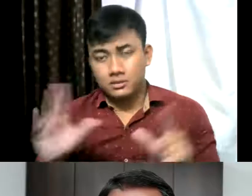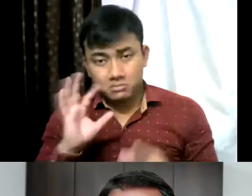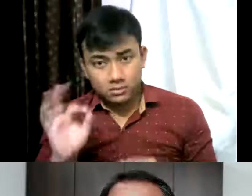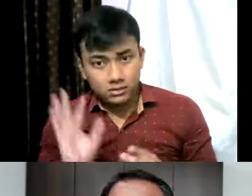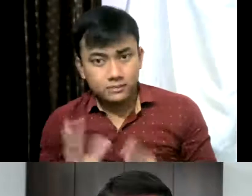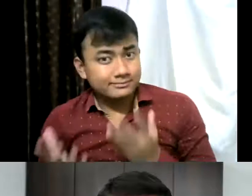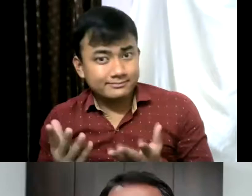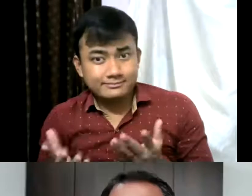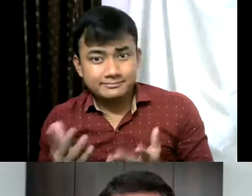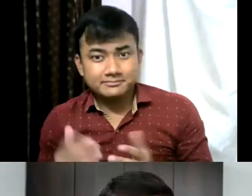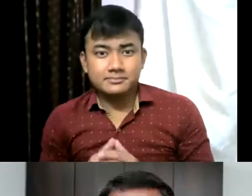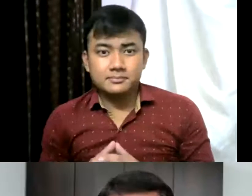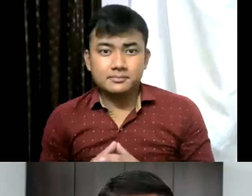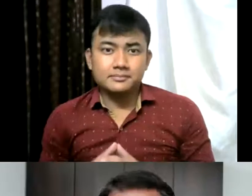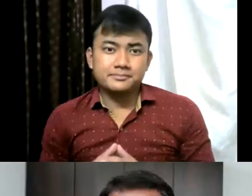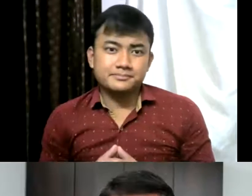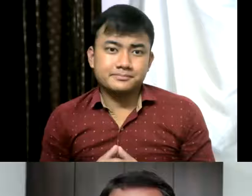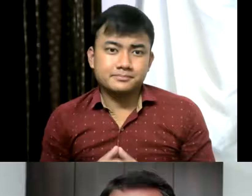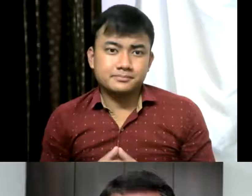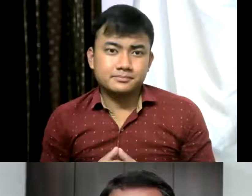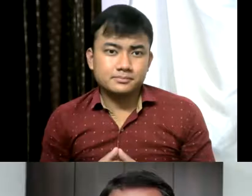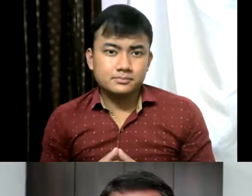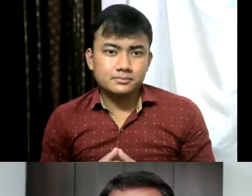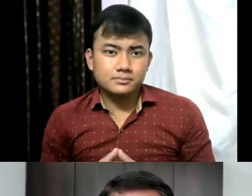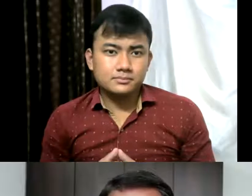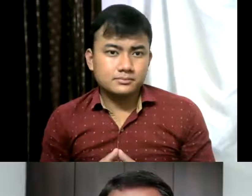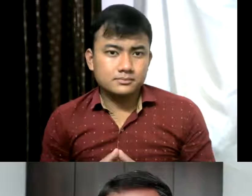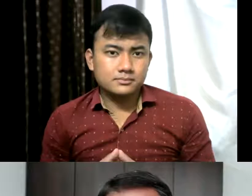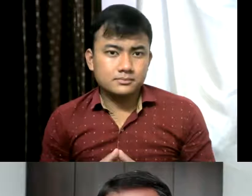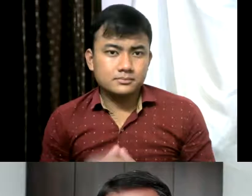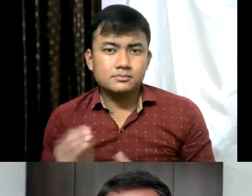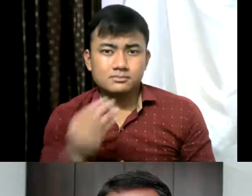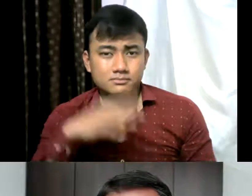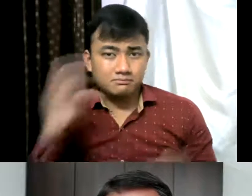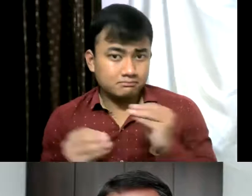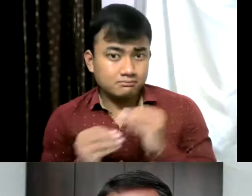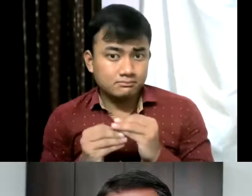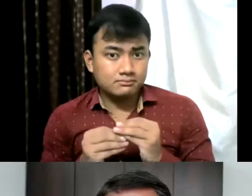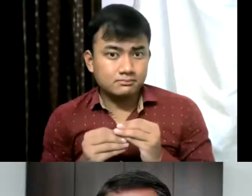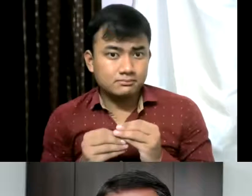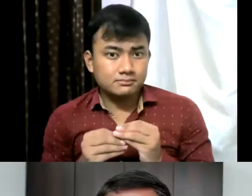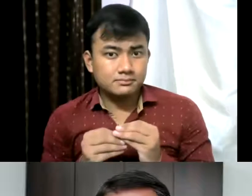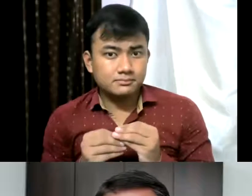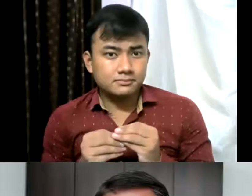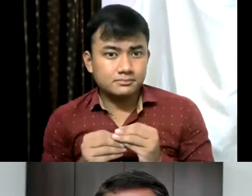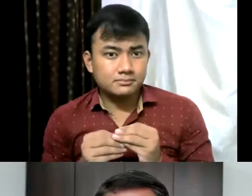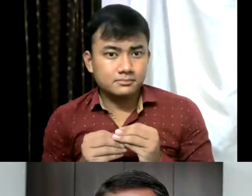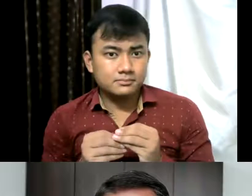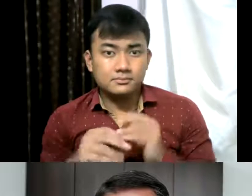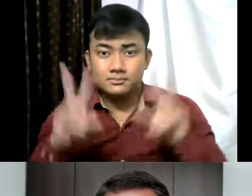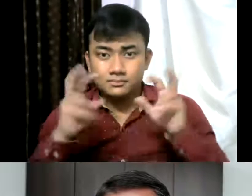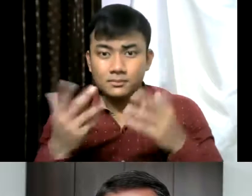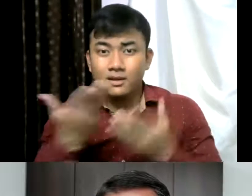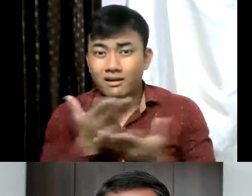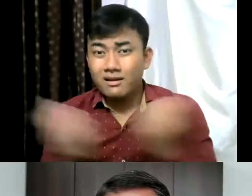challenge those things. And to also talk about how love has